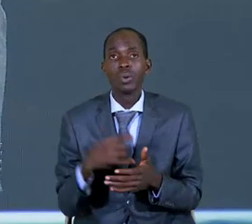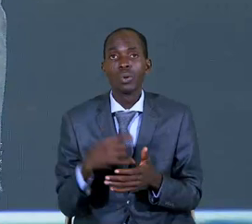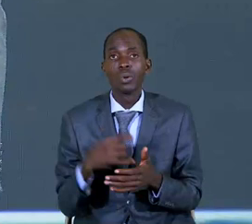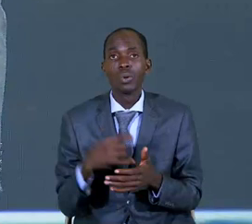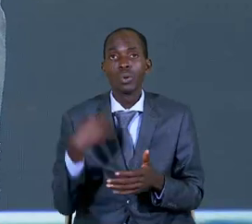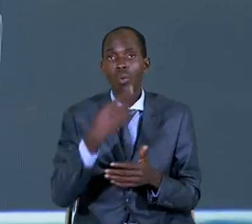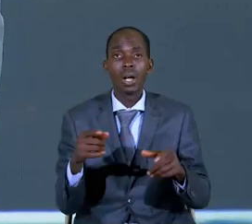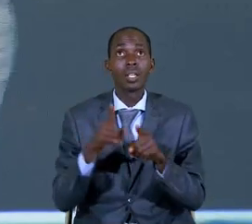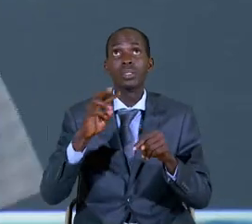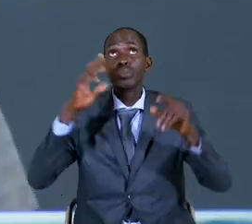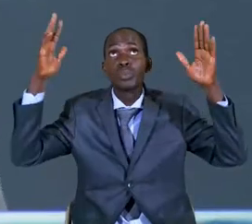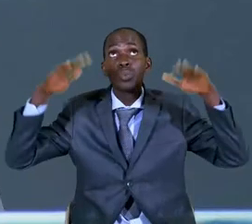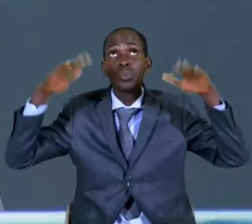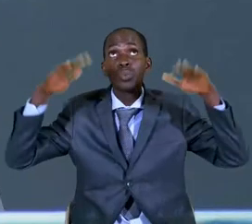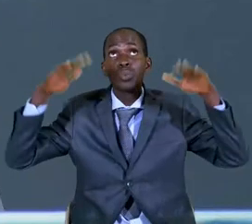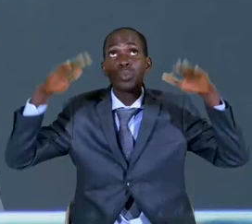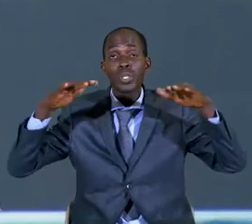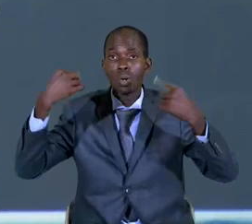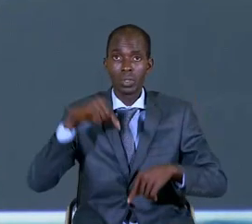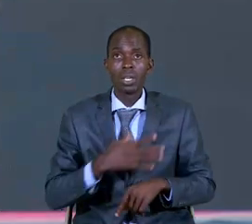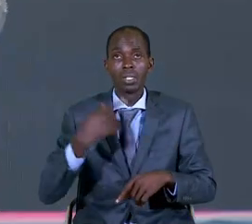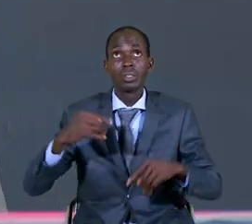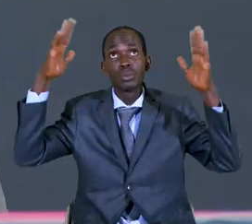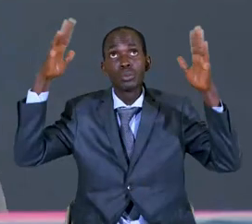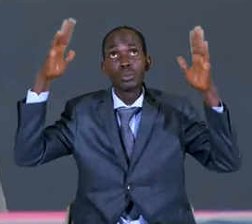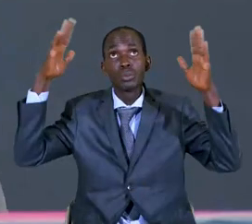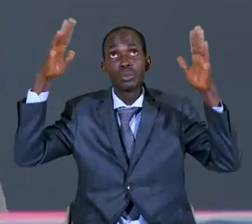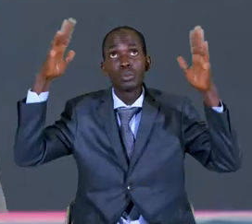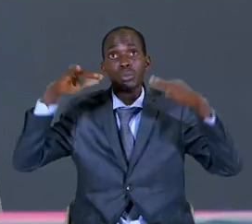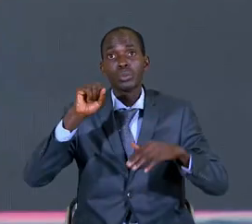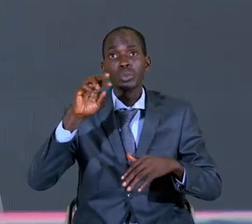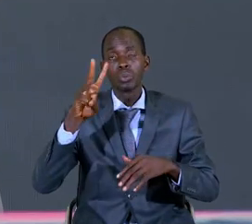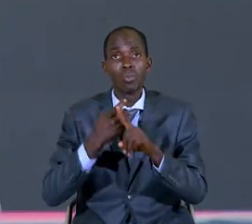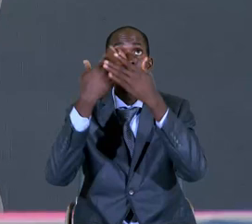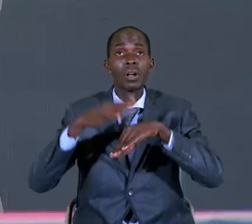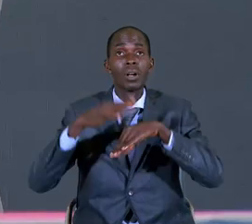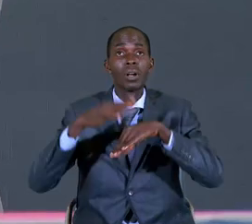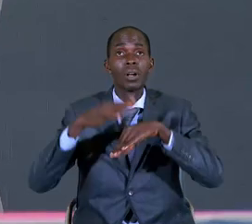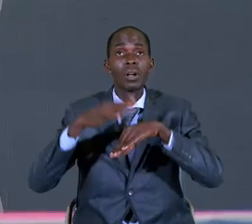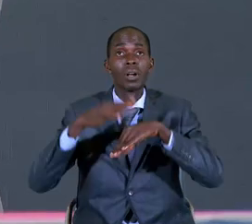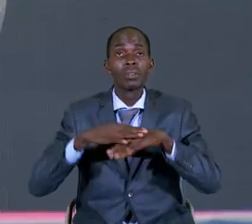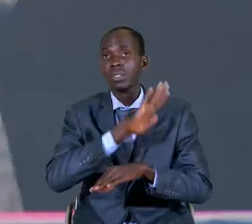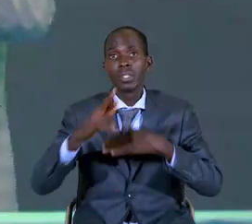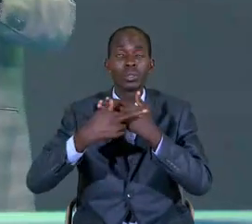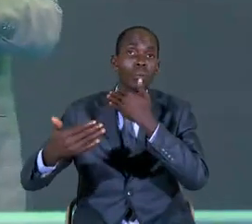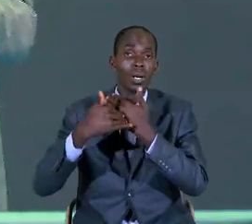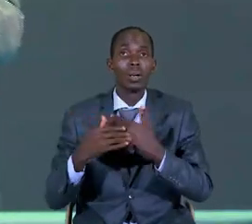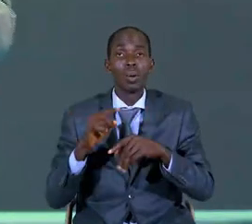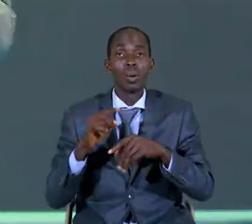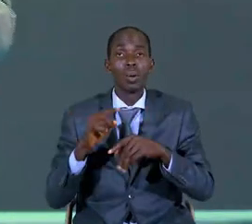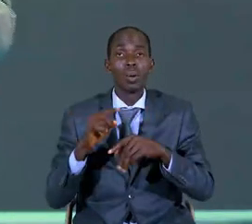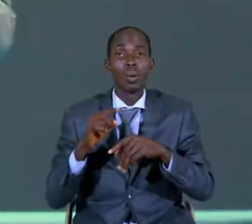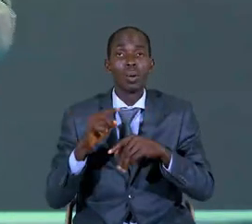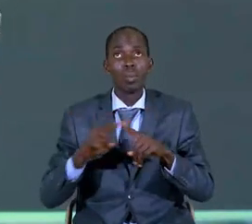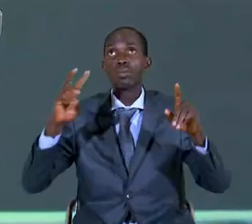cometh down and the snow from heaven and returneth not thither, but watereth